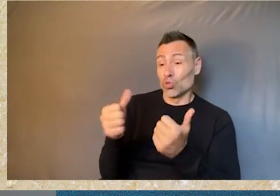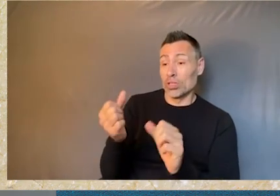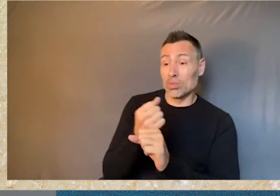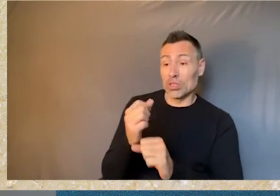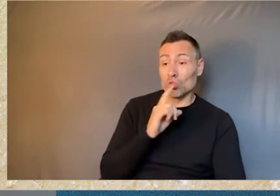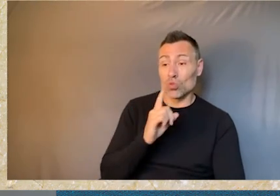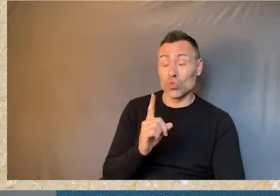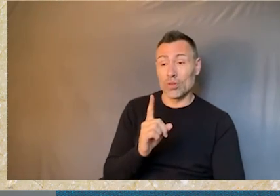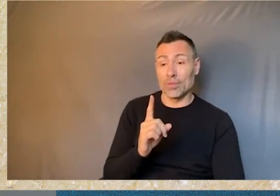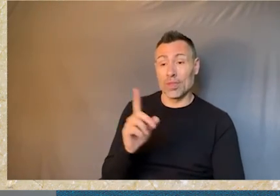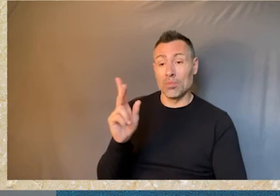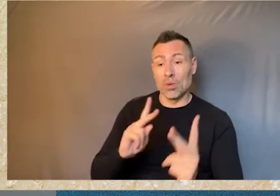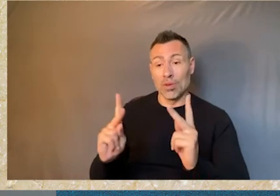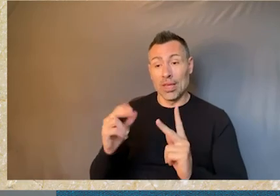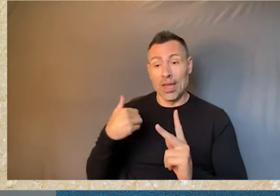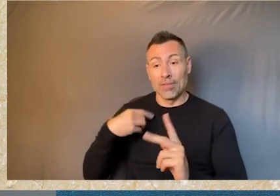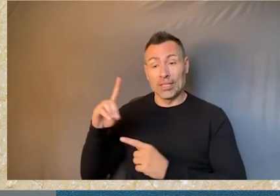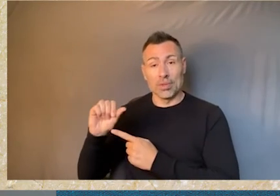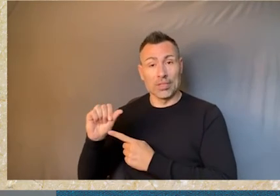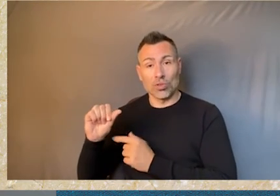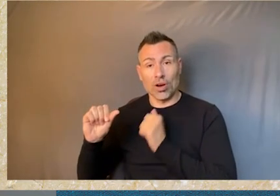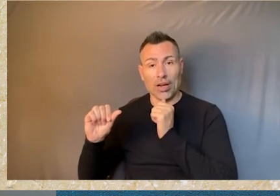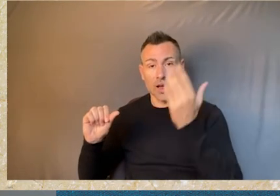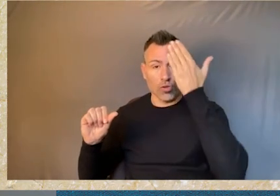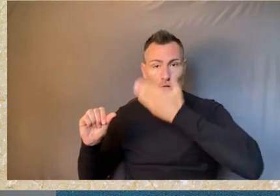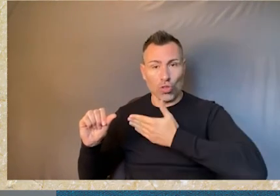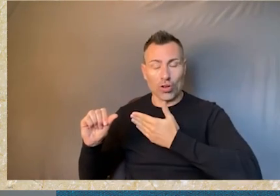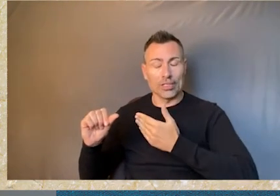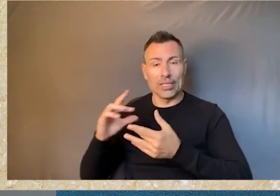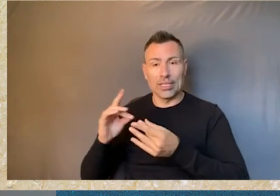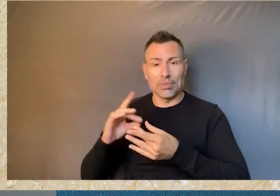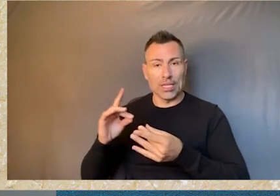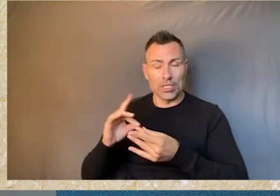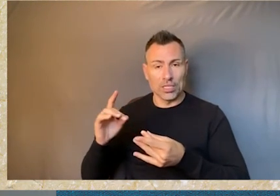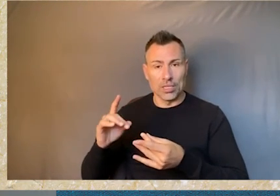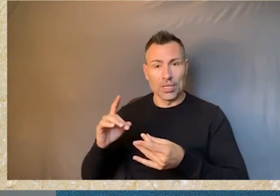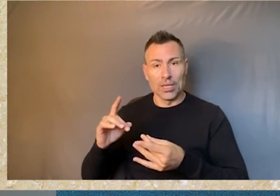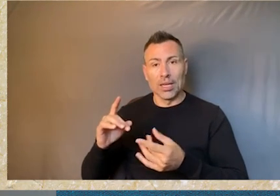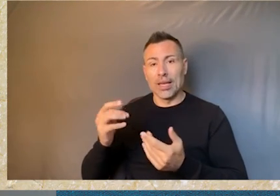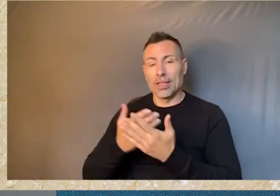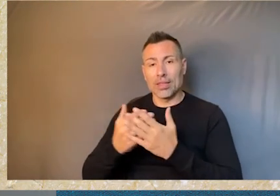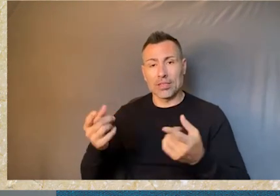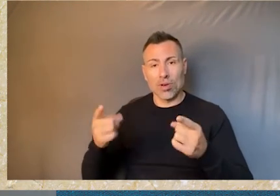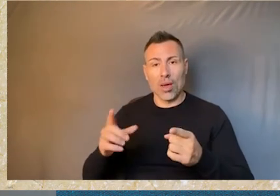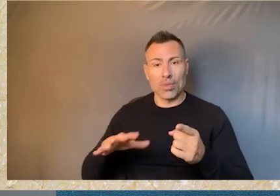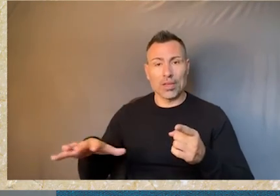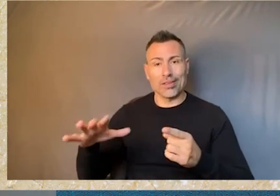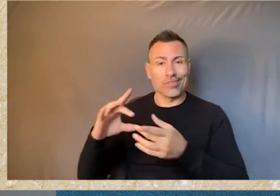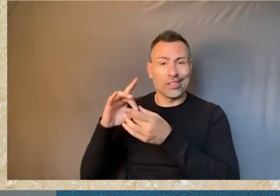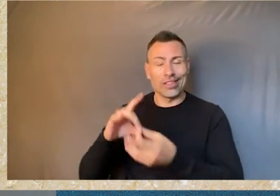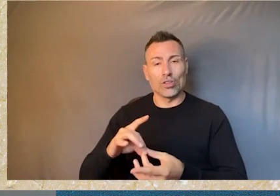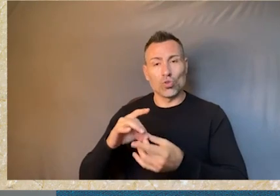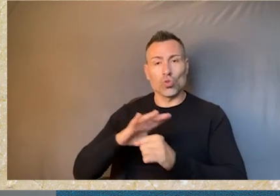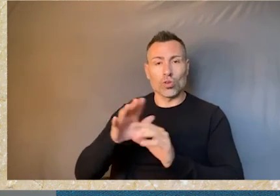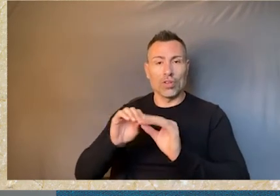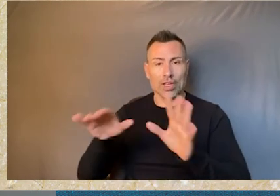that people with disabilities are not forgotten in these messages and in the work work that's being done around COVID-19. So